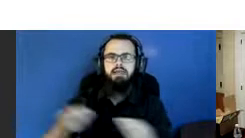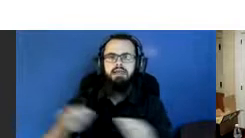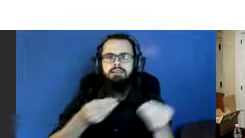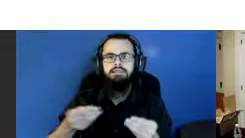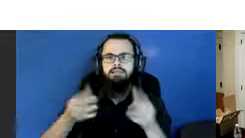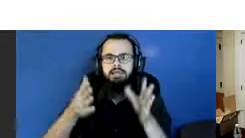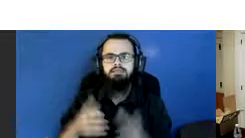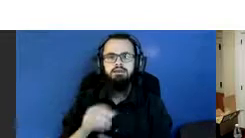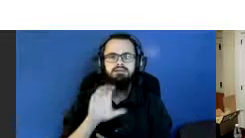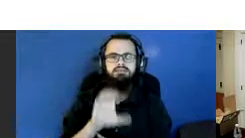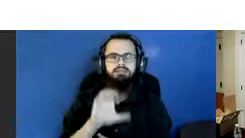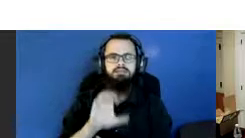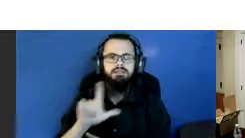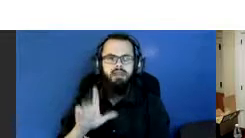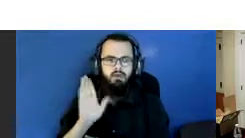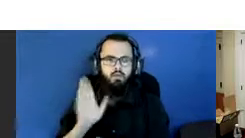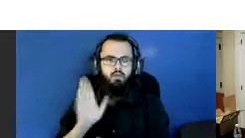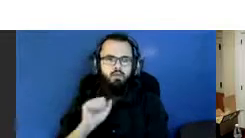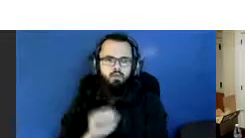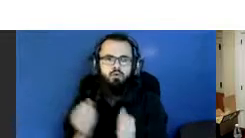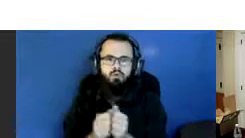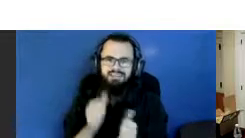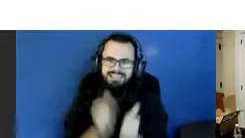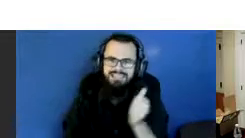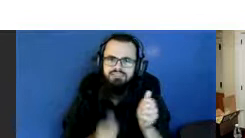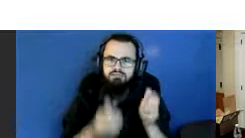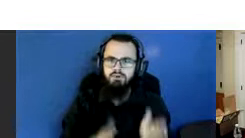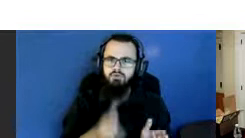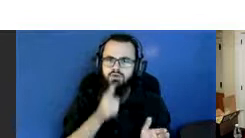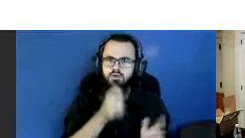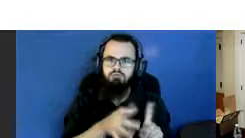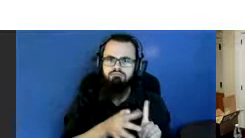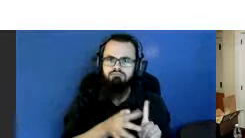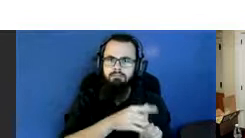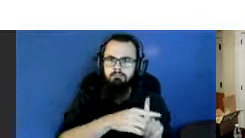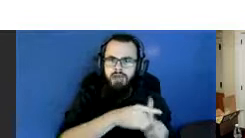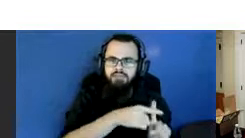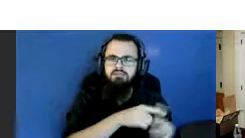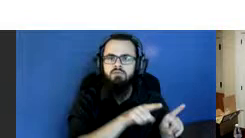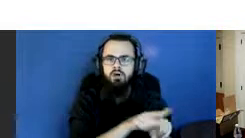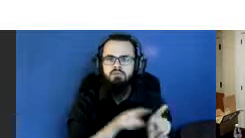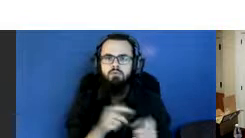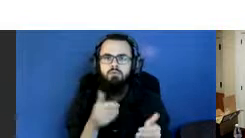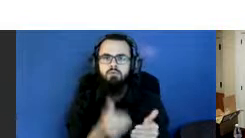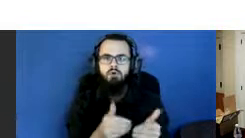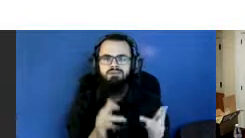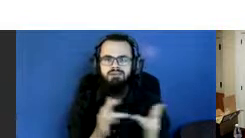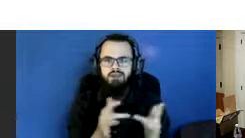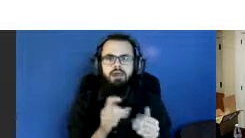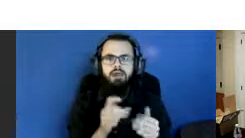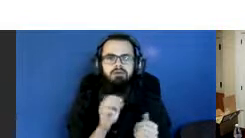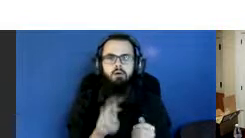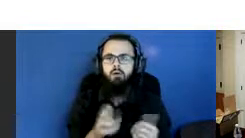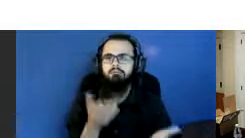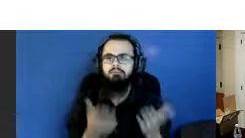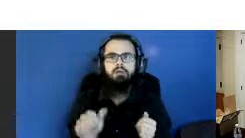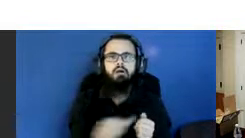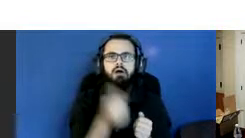individual, as well as each individual that is identified as a close contact or for some other reason is impacted by